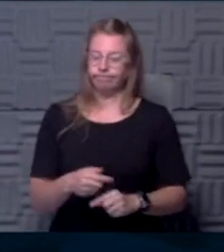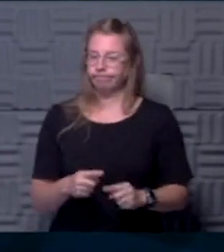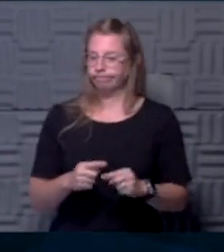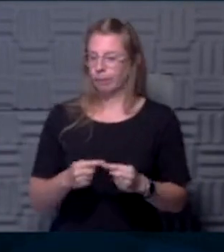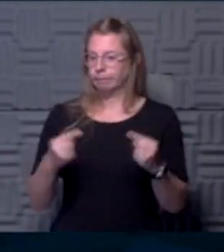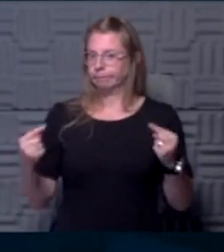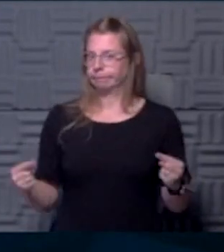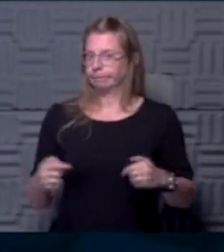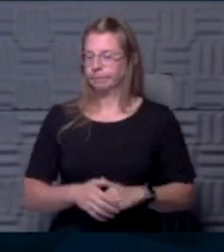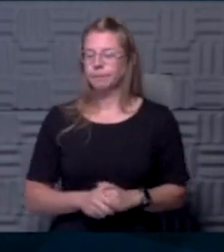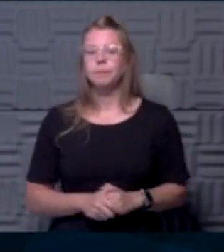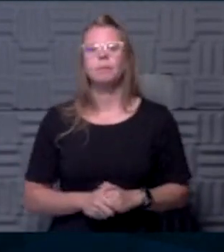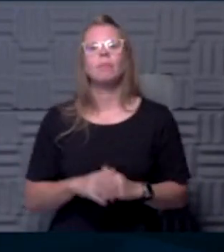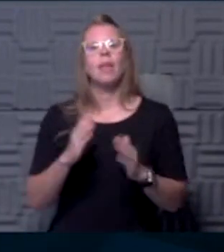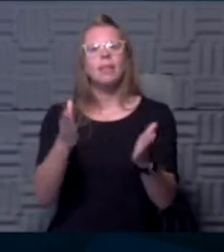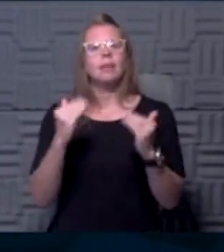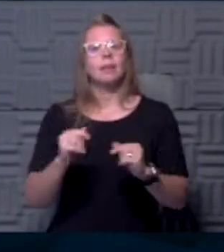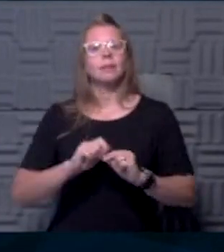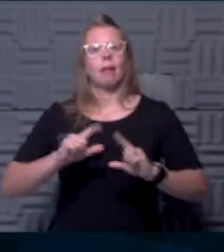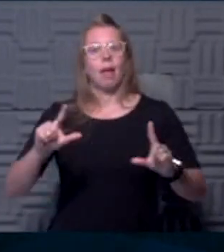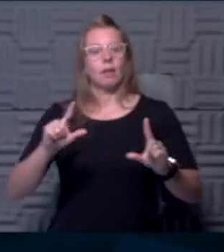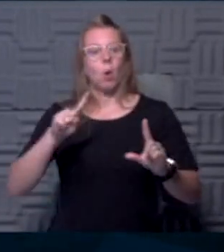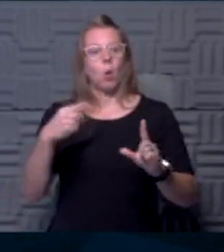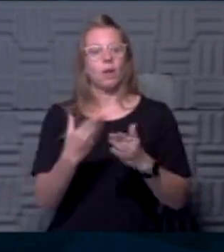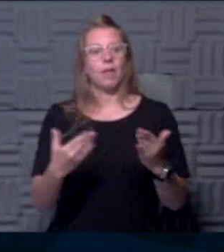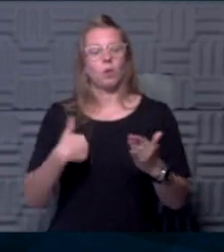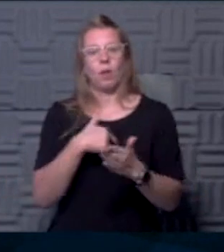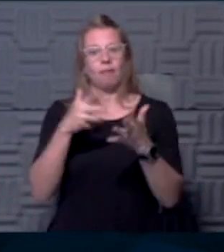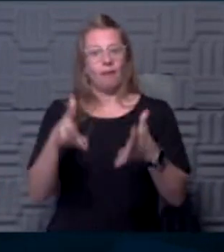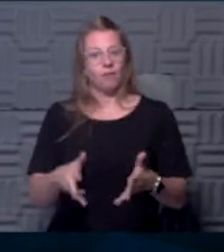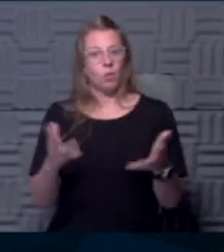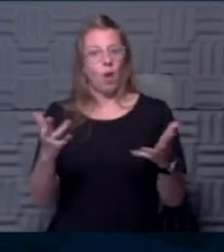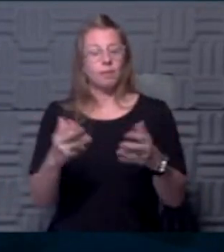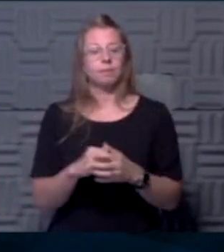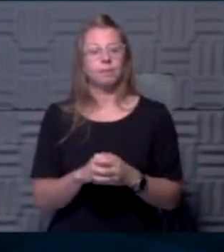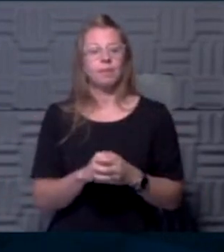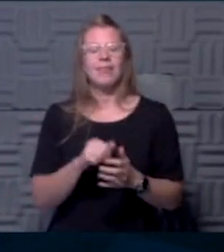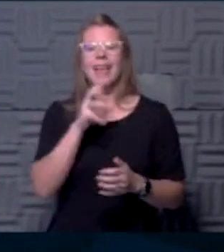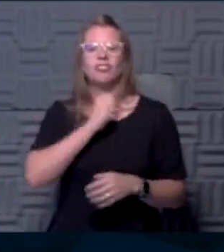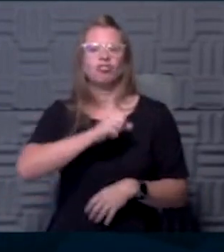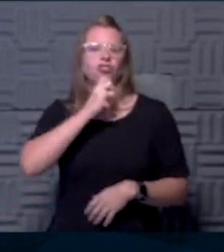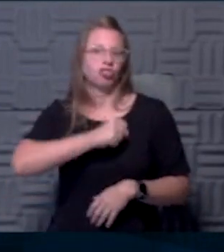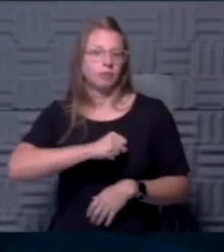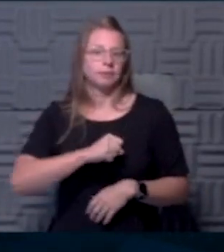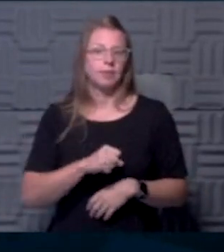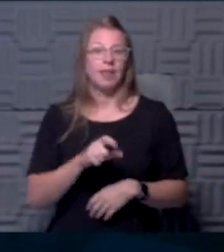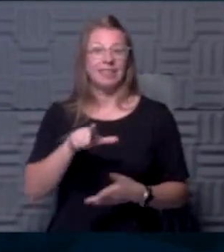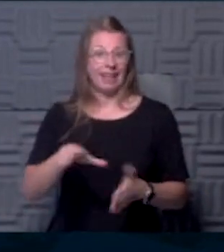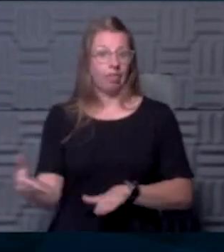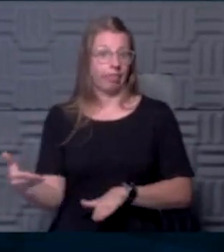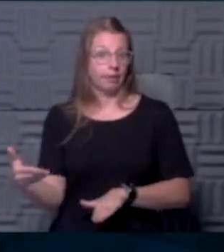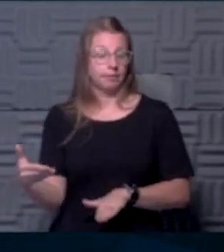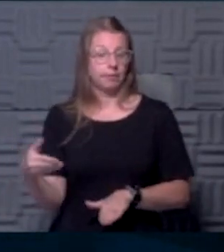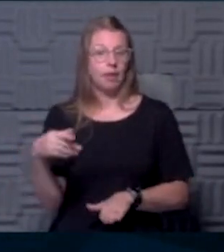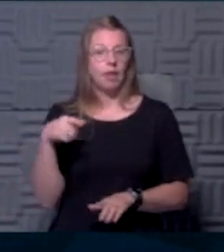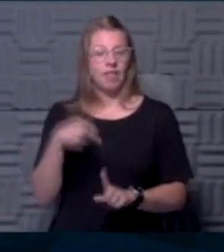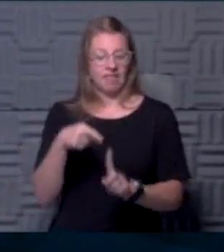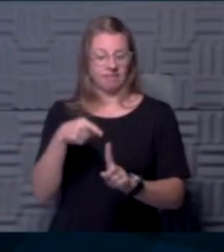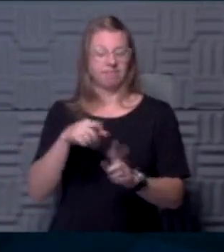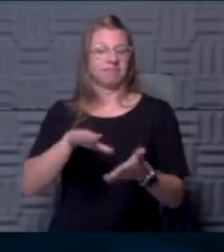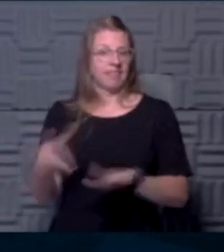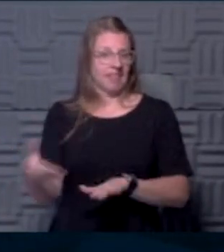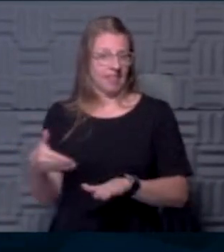Yeah. On the next slide, then, I think the only thing that we've got left is talking about ages. So this is deaths. This gets into the death